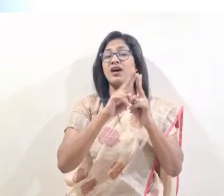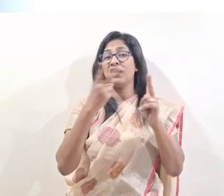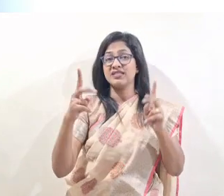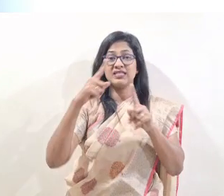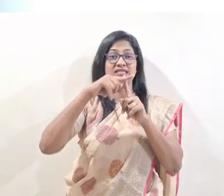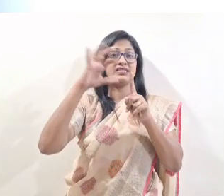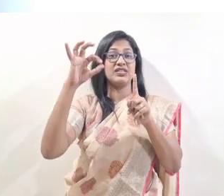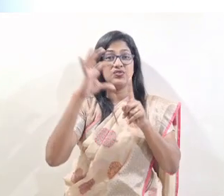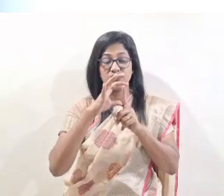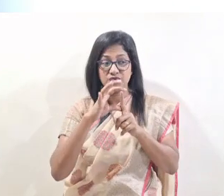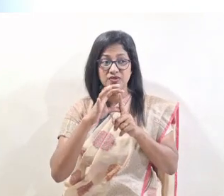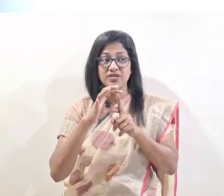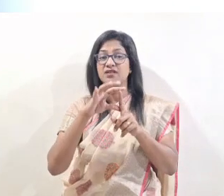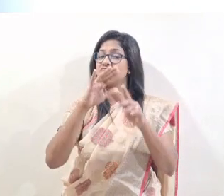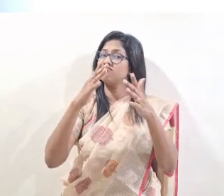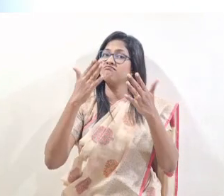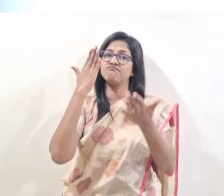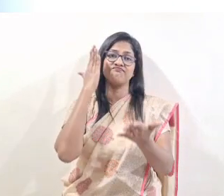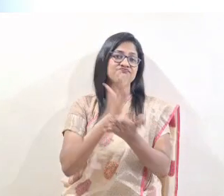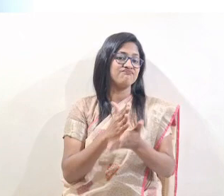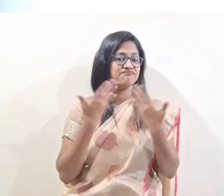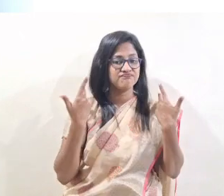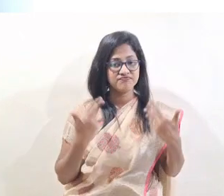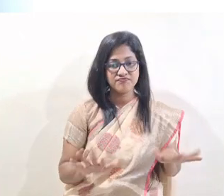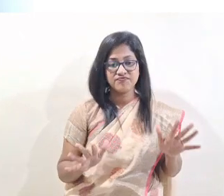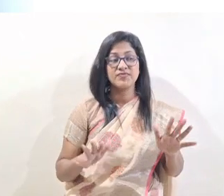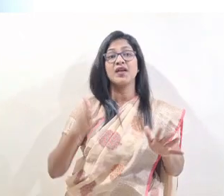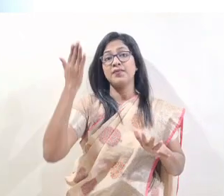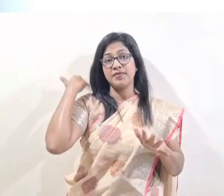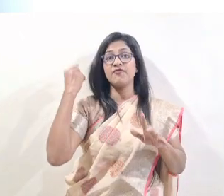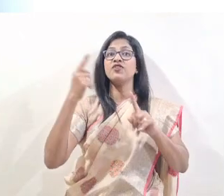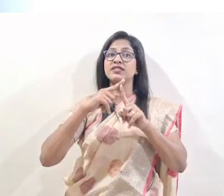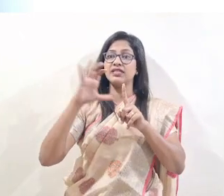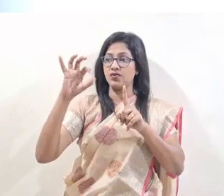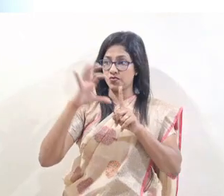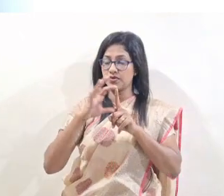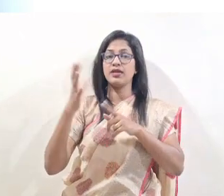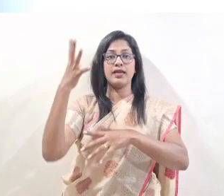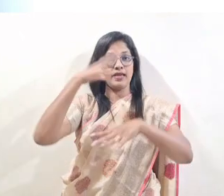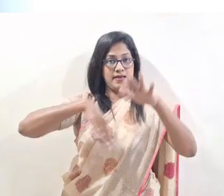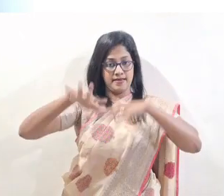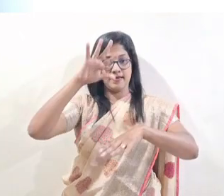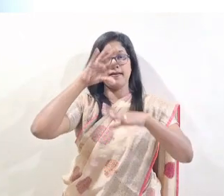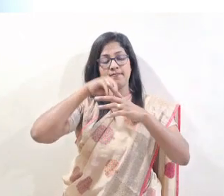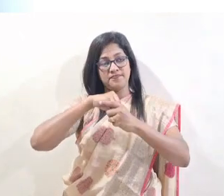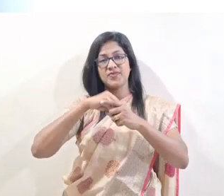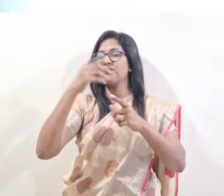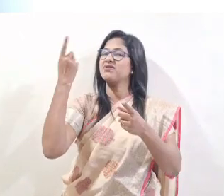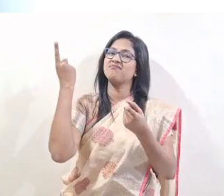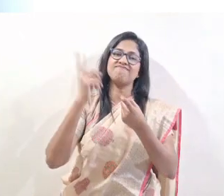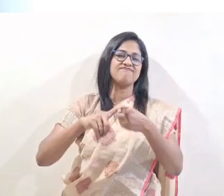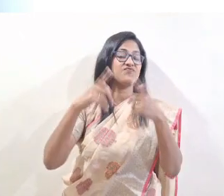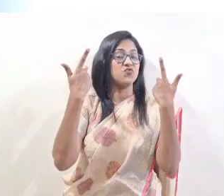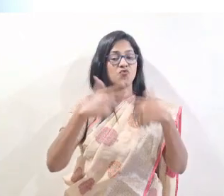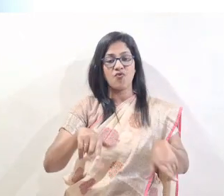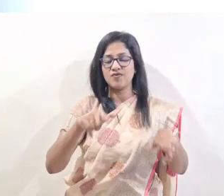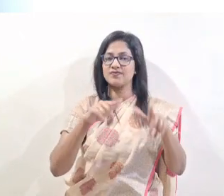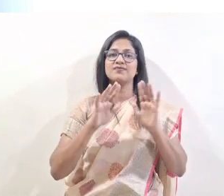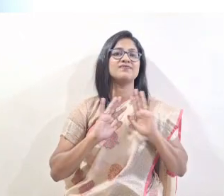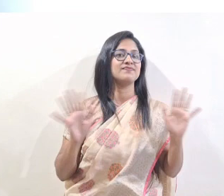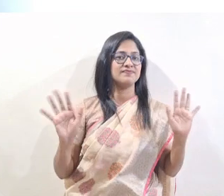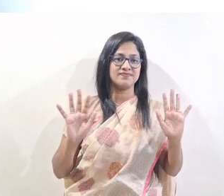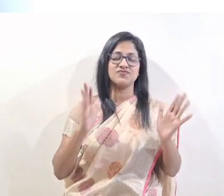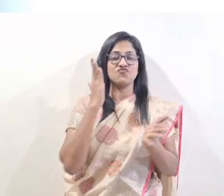even TOD has took a complete backseat. We had some TOD parcels also, that also was very badly affected. Everything